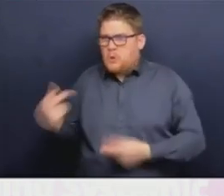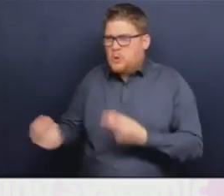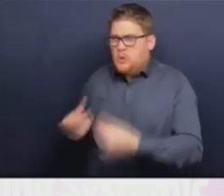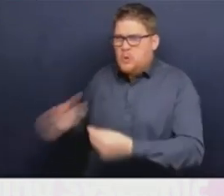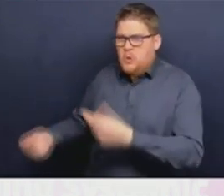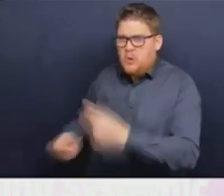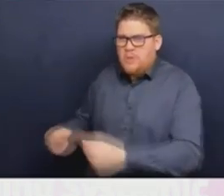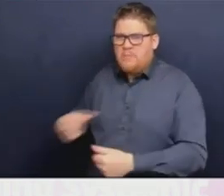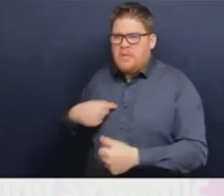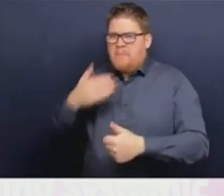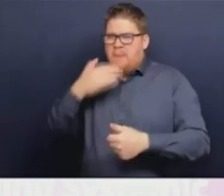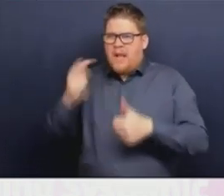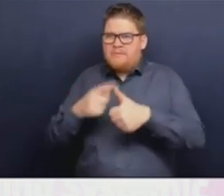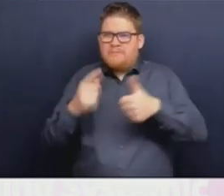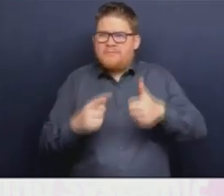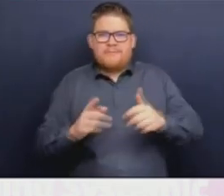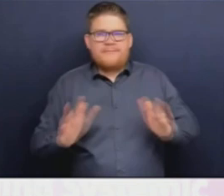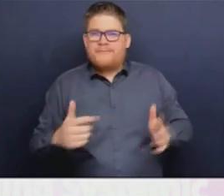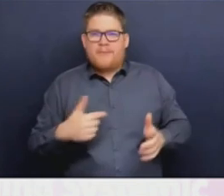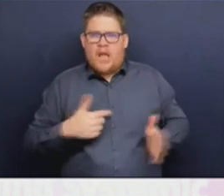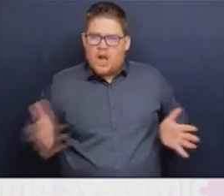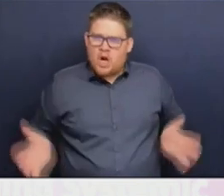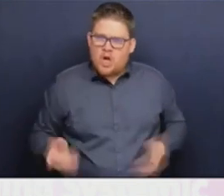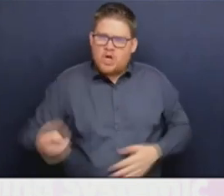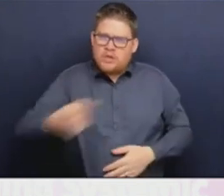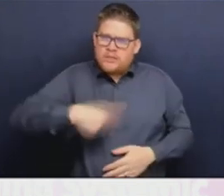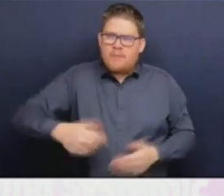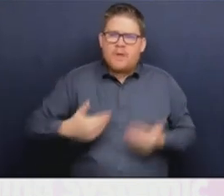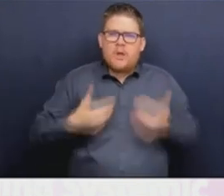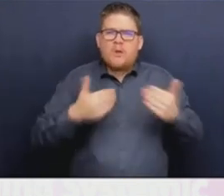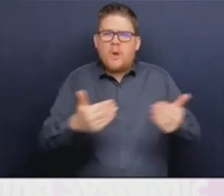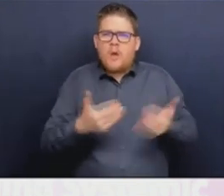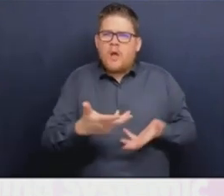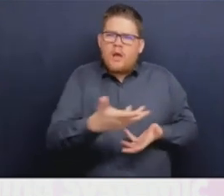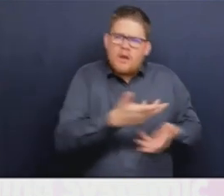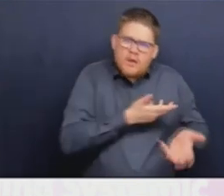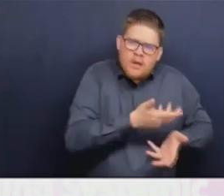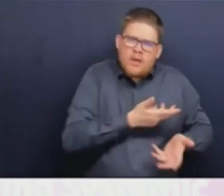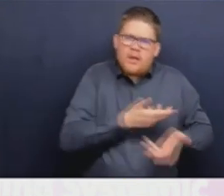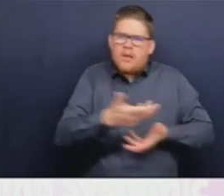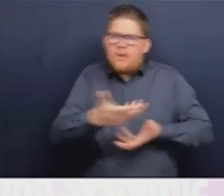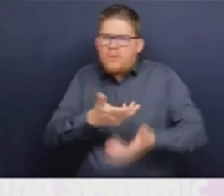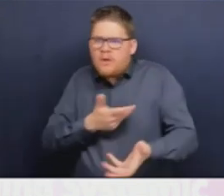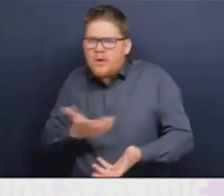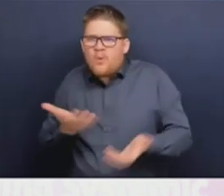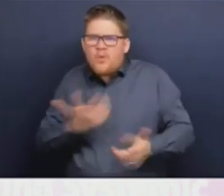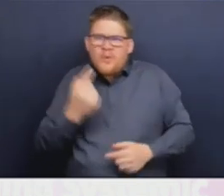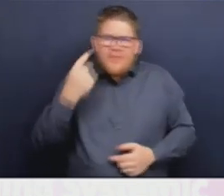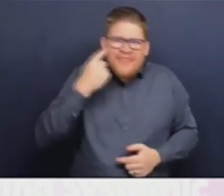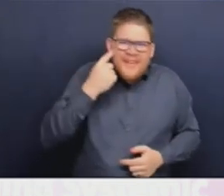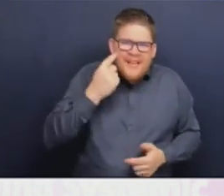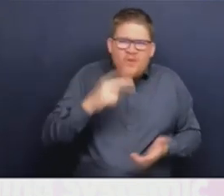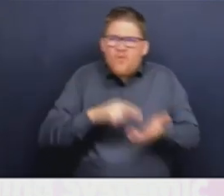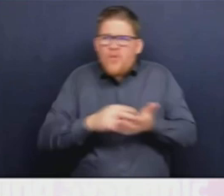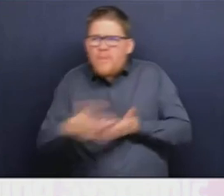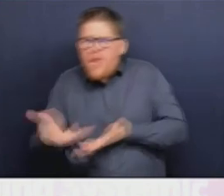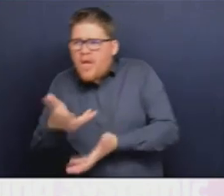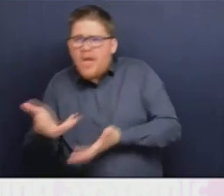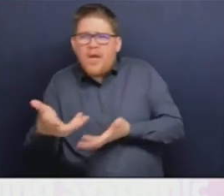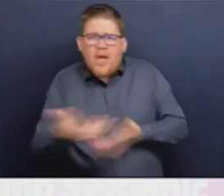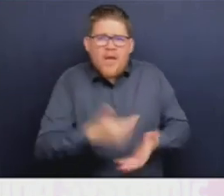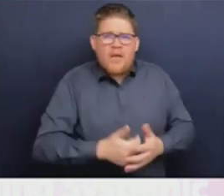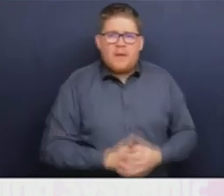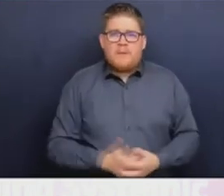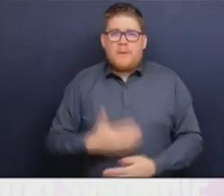come back with what the community thinks is best. And I am absolutely ready to step away from my personal